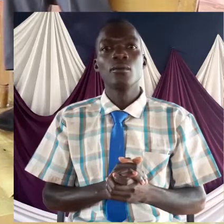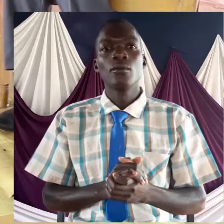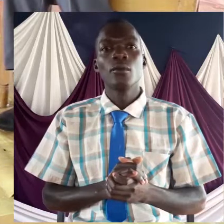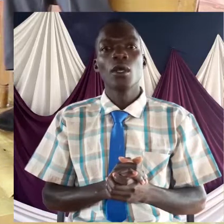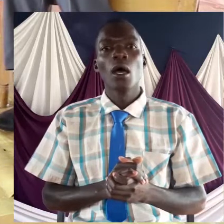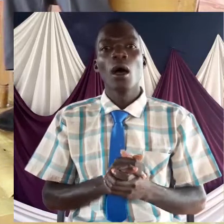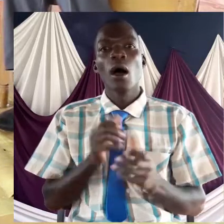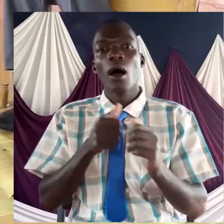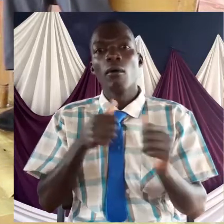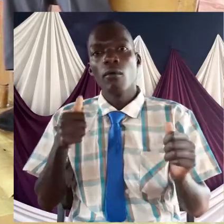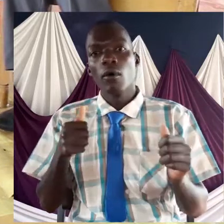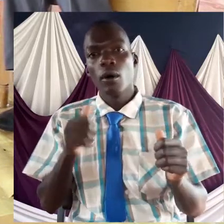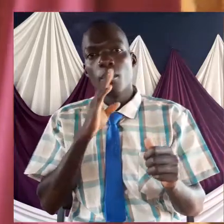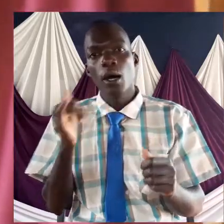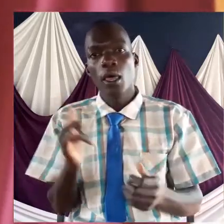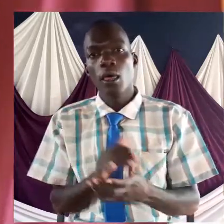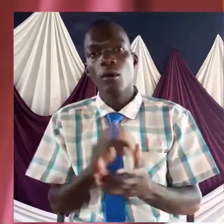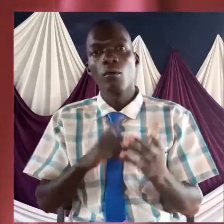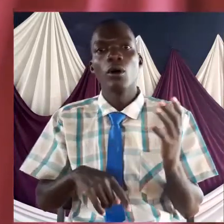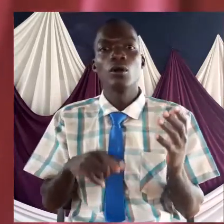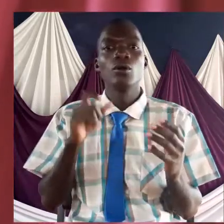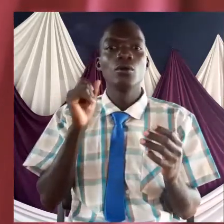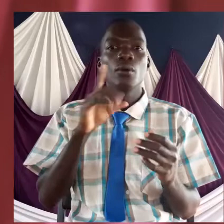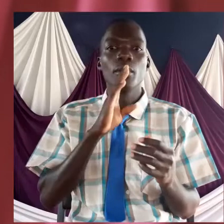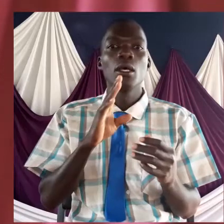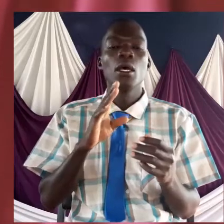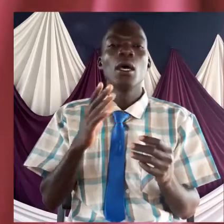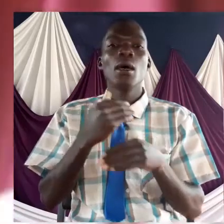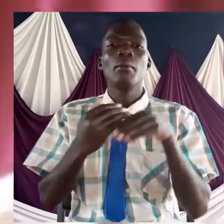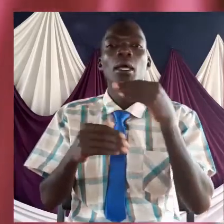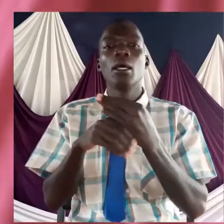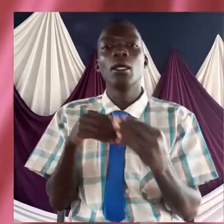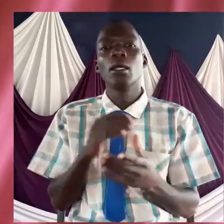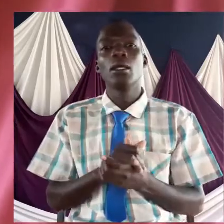Going by what was revealed